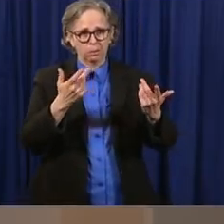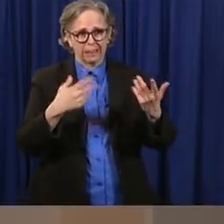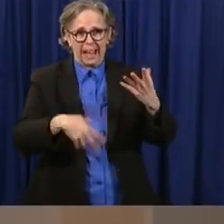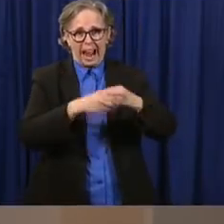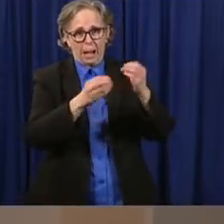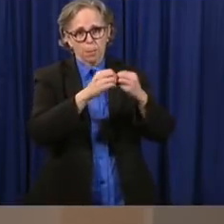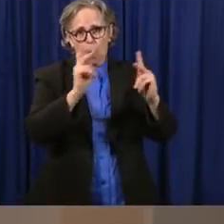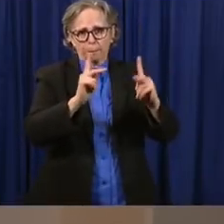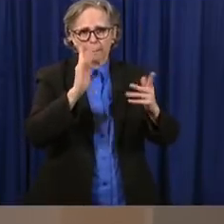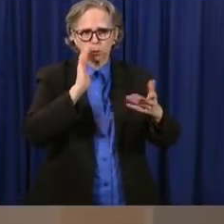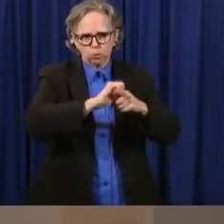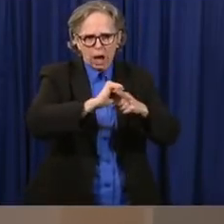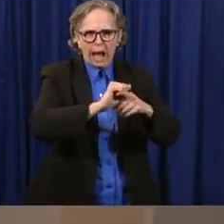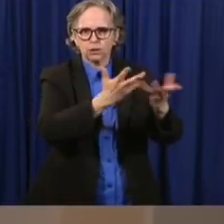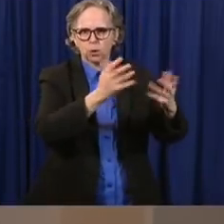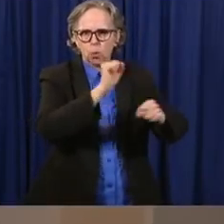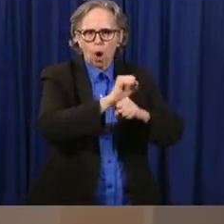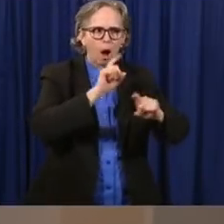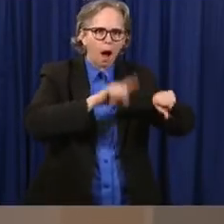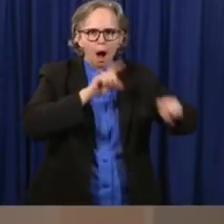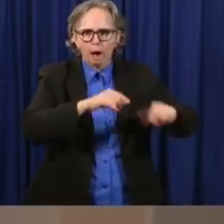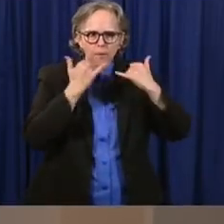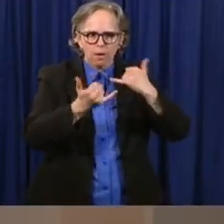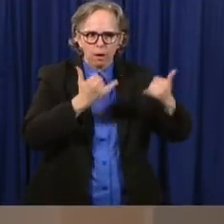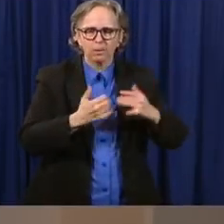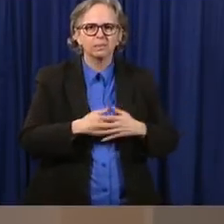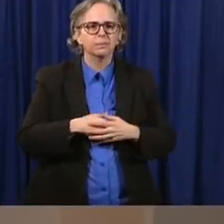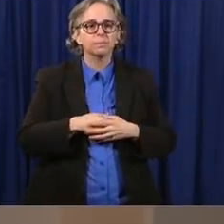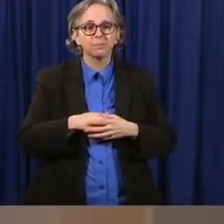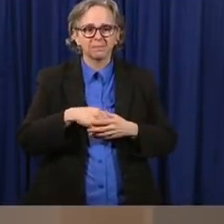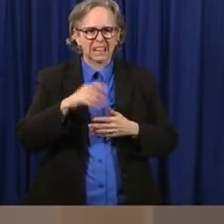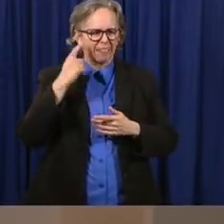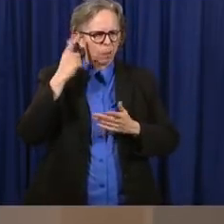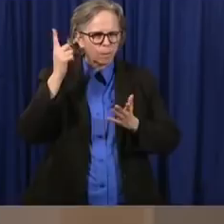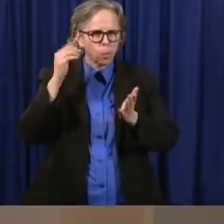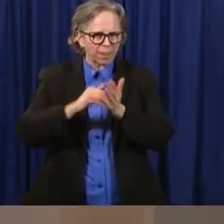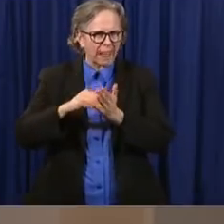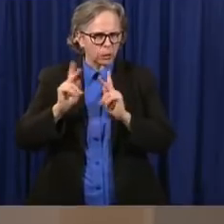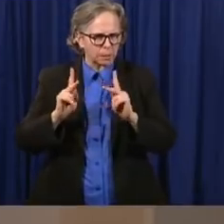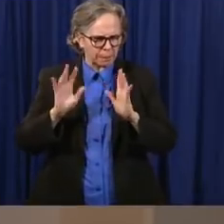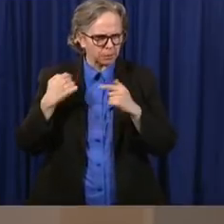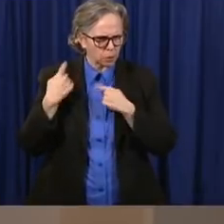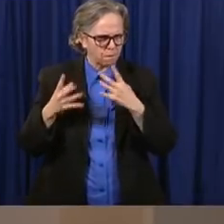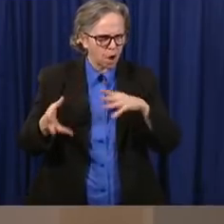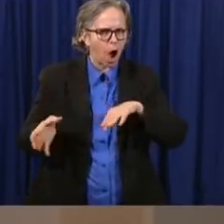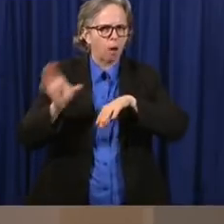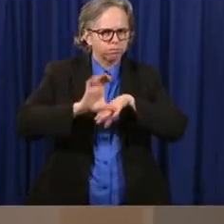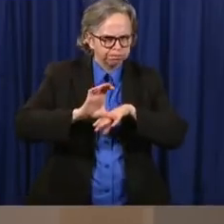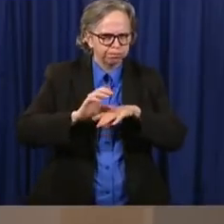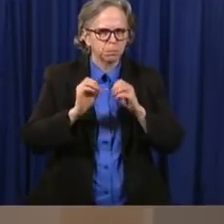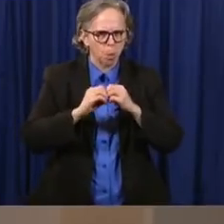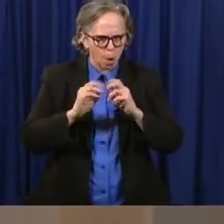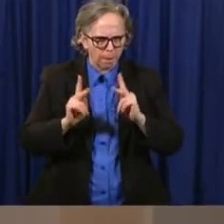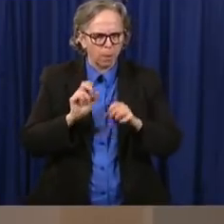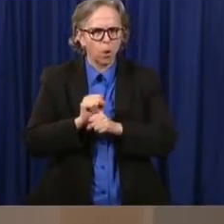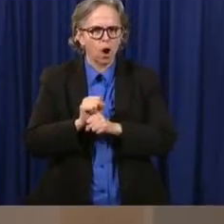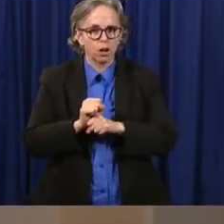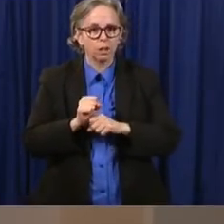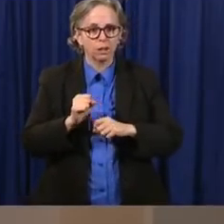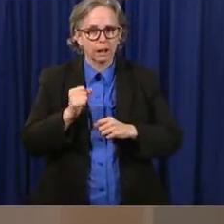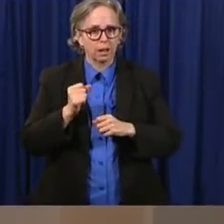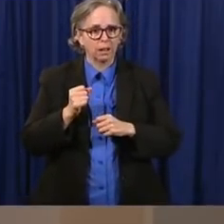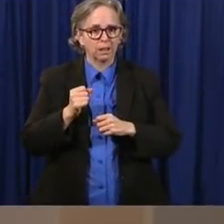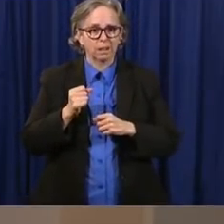times, we're up to 1,000 people now who are working. They're working on everything